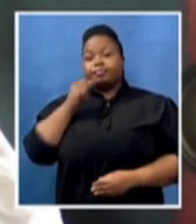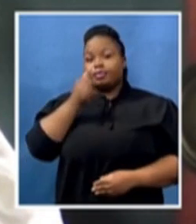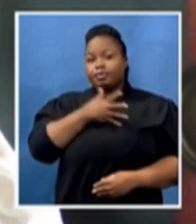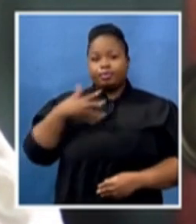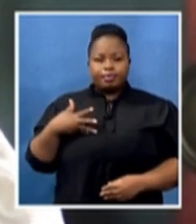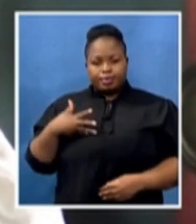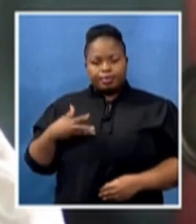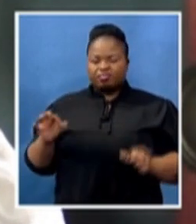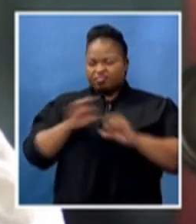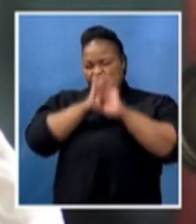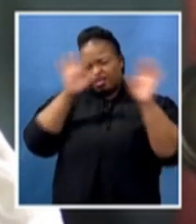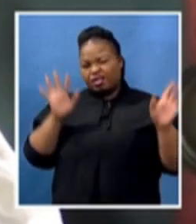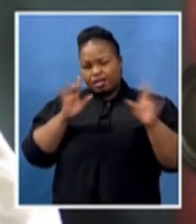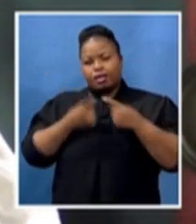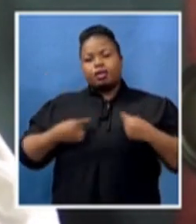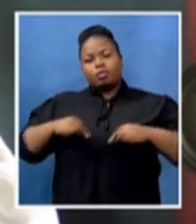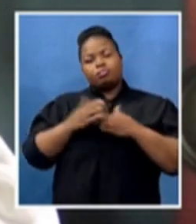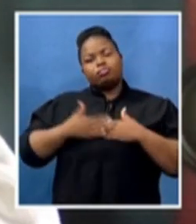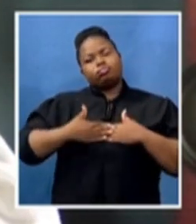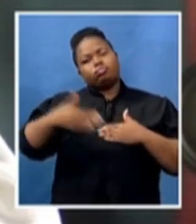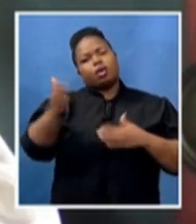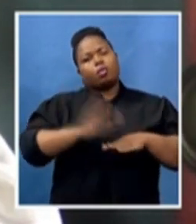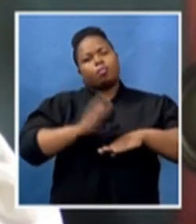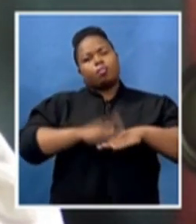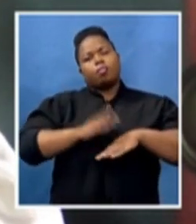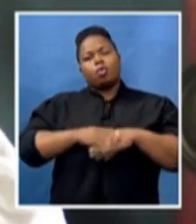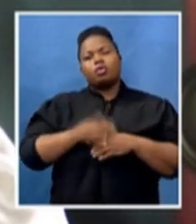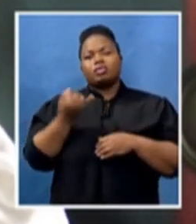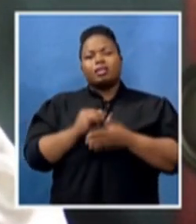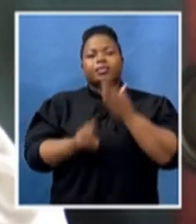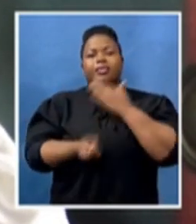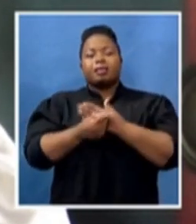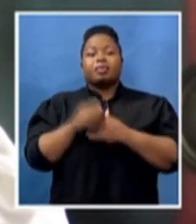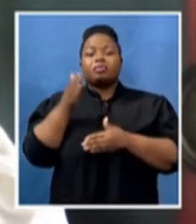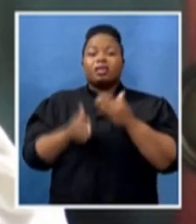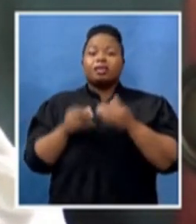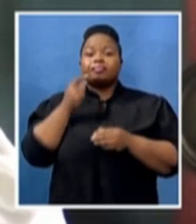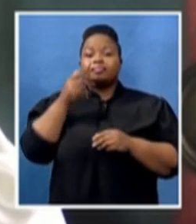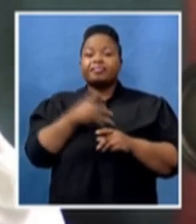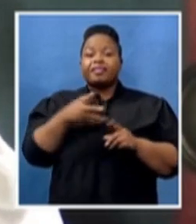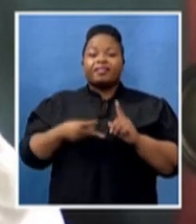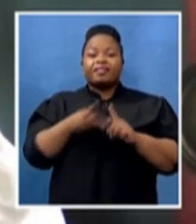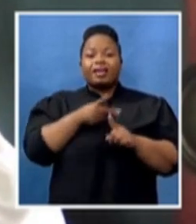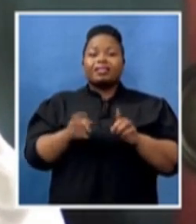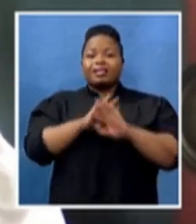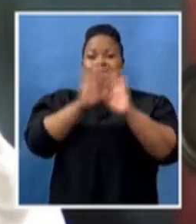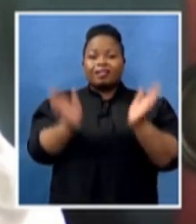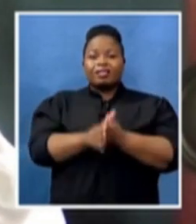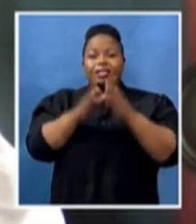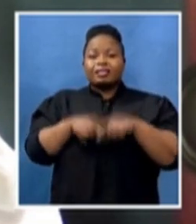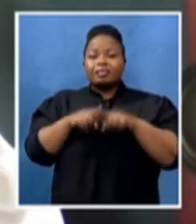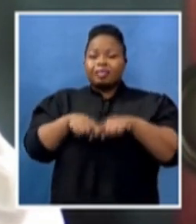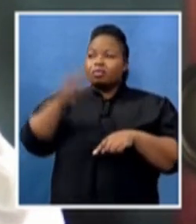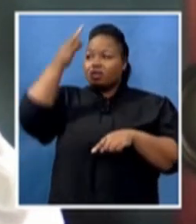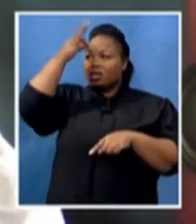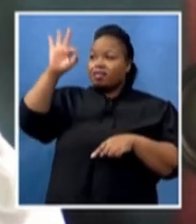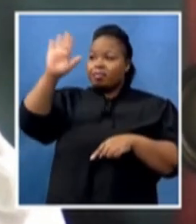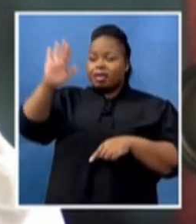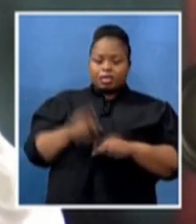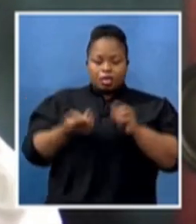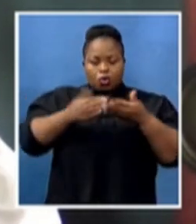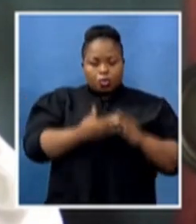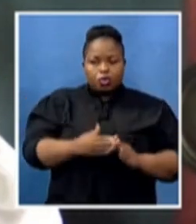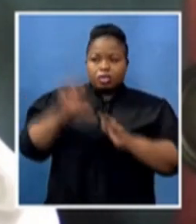to end gender-based violence. Our success rests on state and society working together in a collaborative